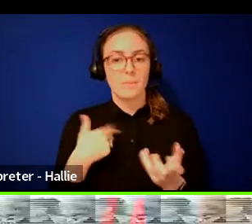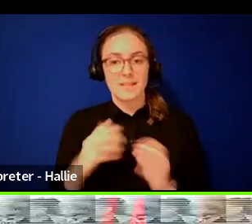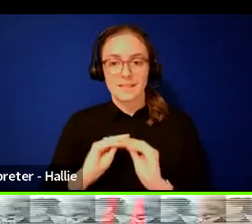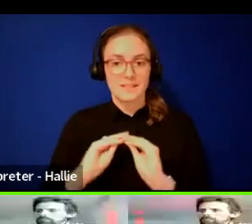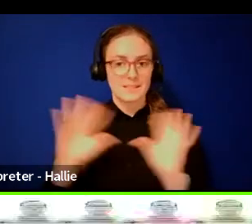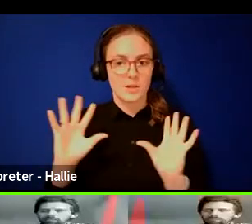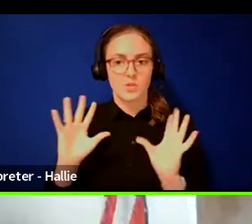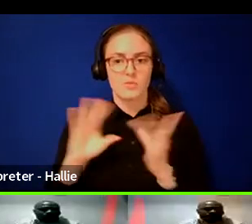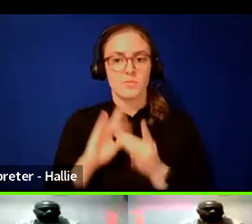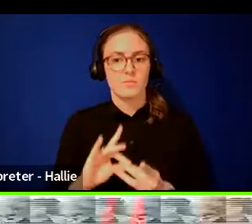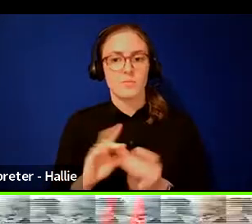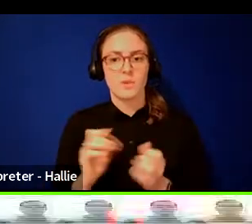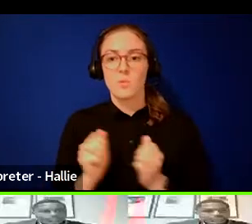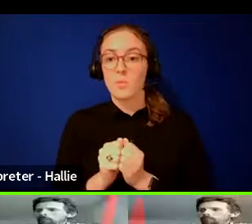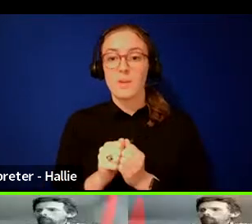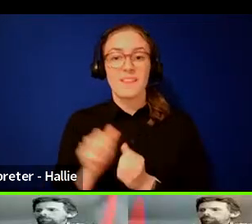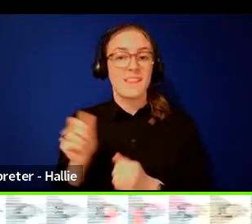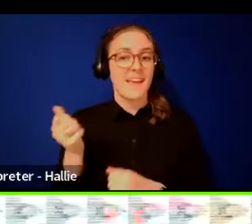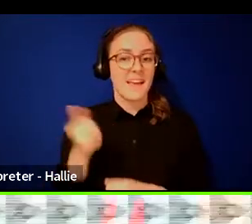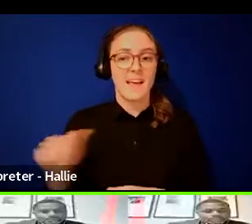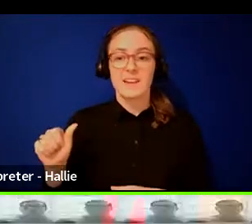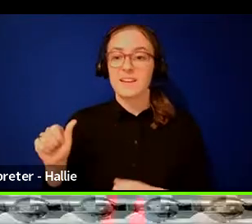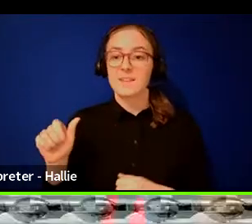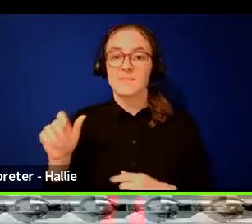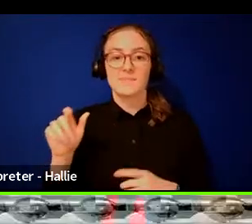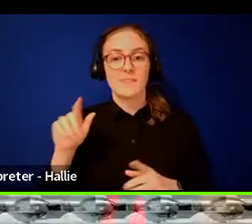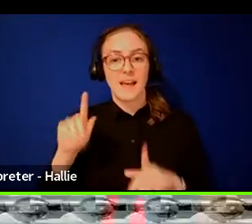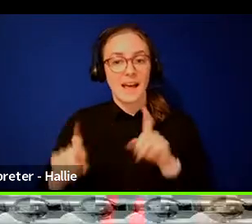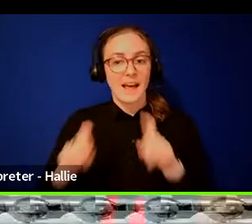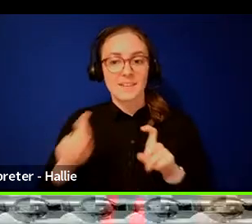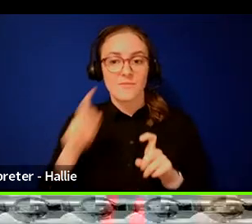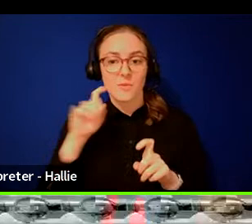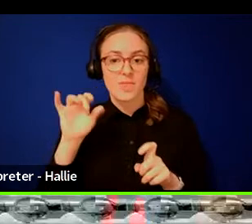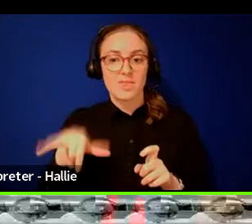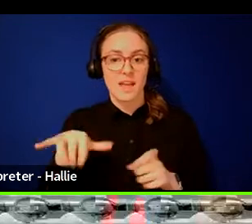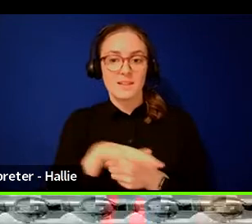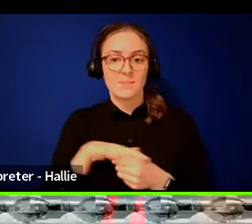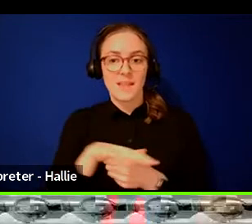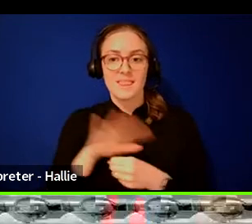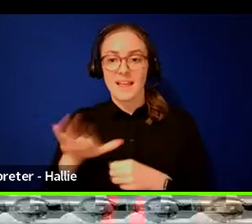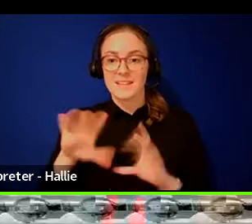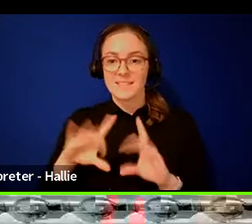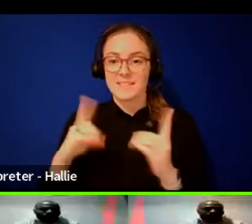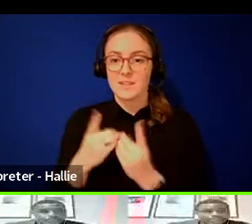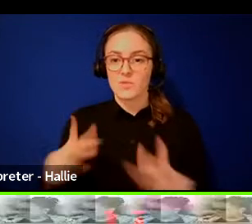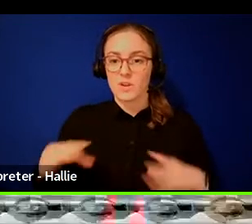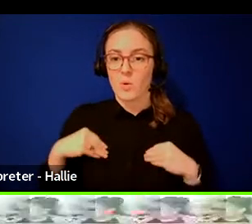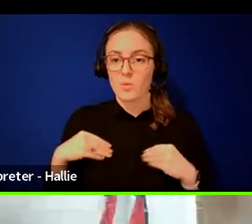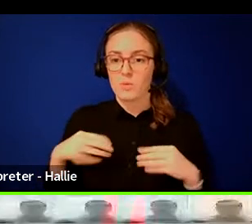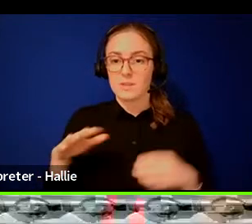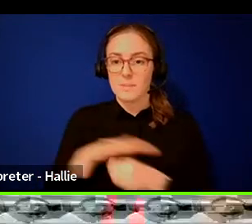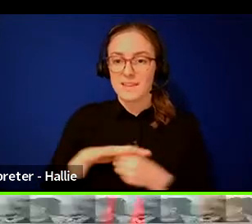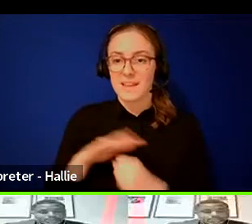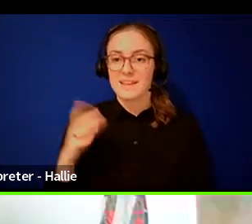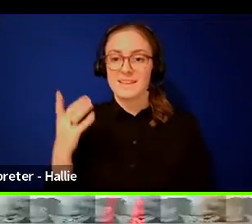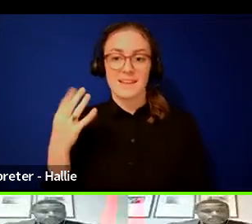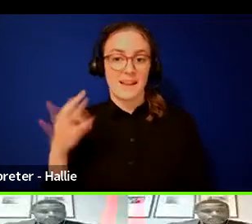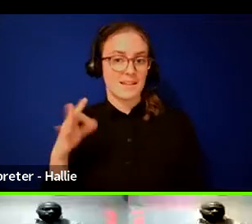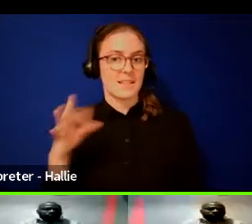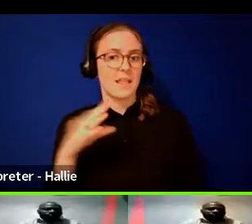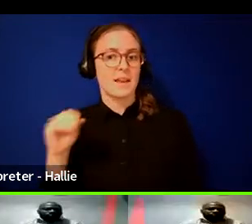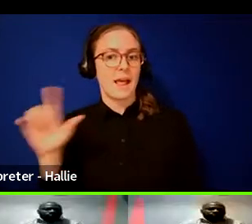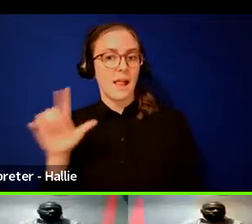with regard to any asks for that space, that district-owned space at 19th and L. You